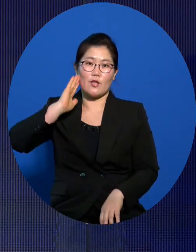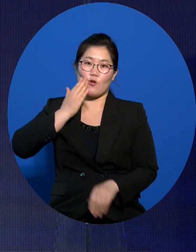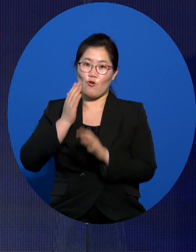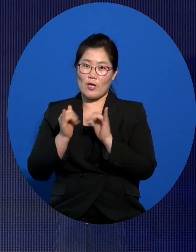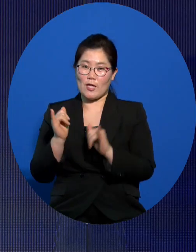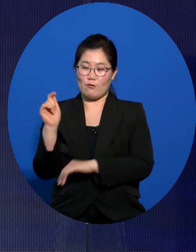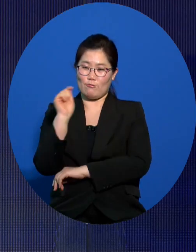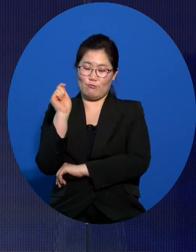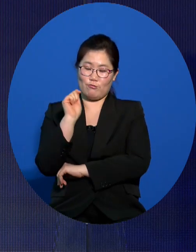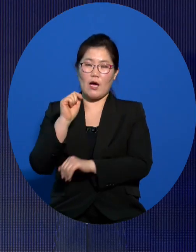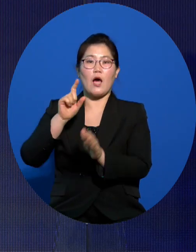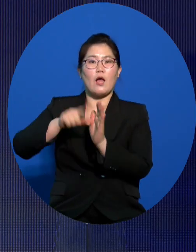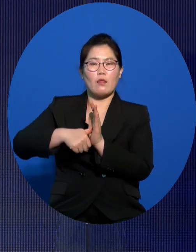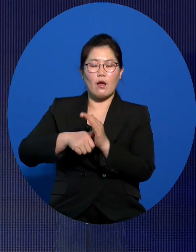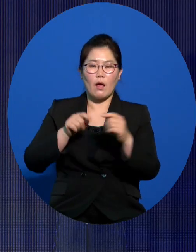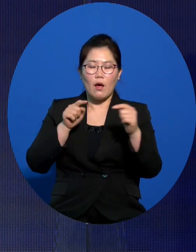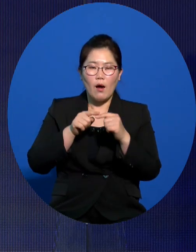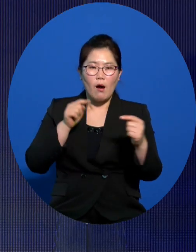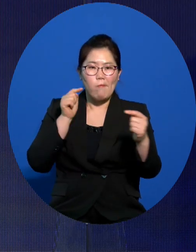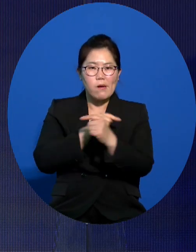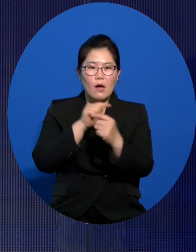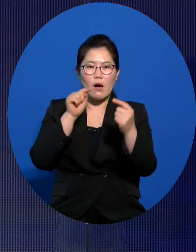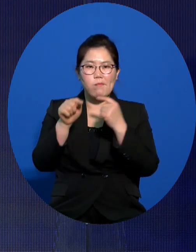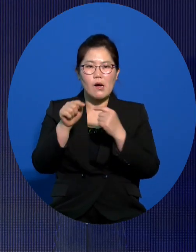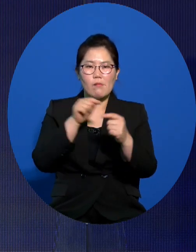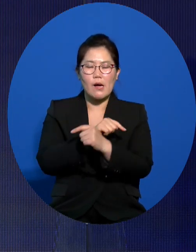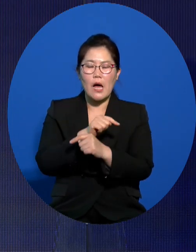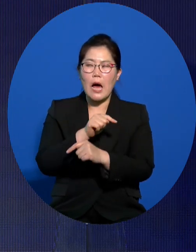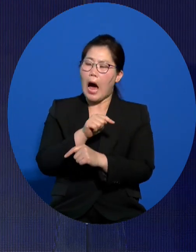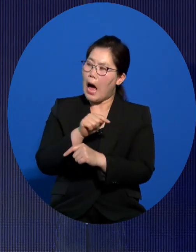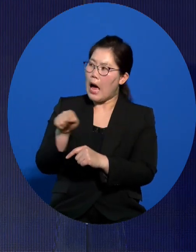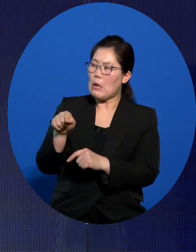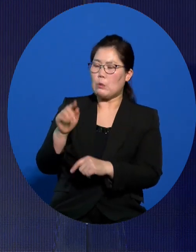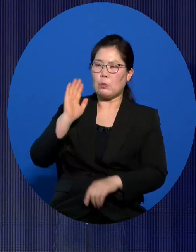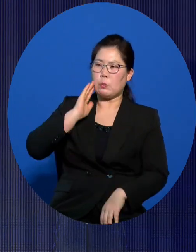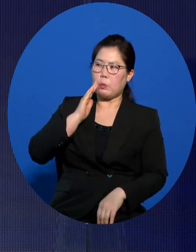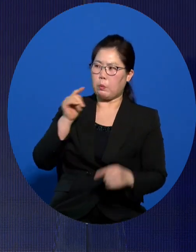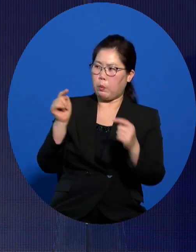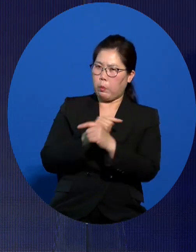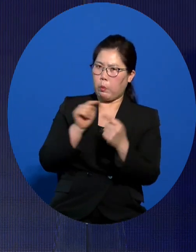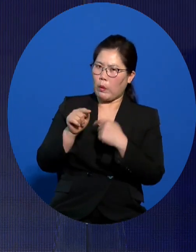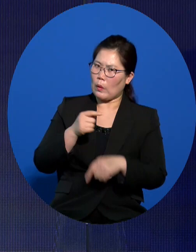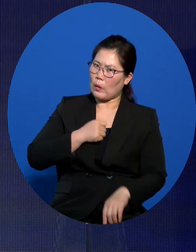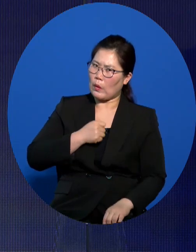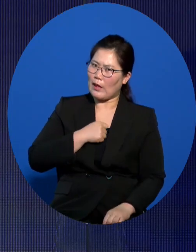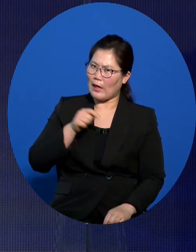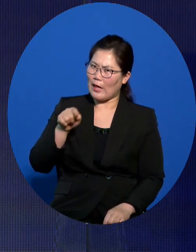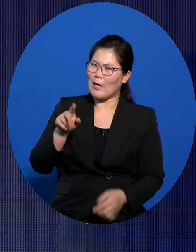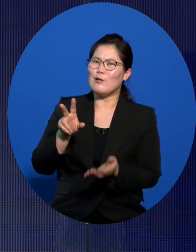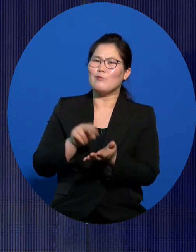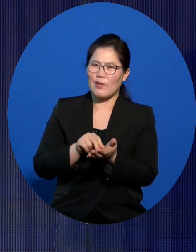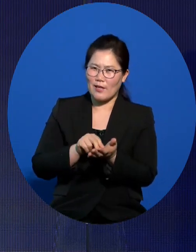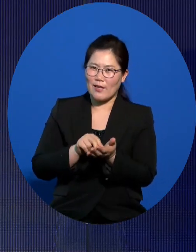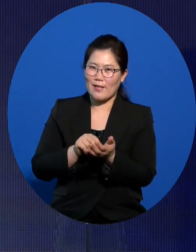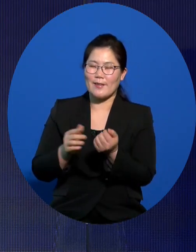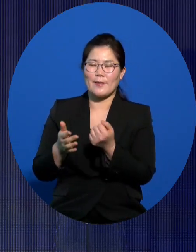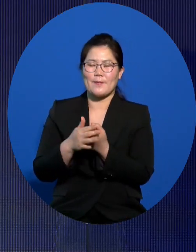more convenient service to call taxis. For the hearing impaired, there was this issue of